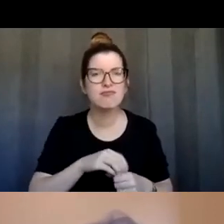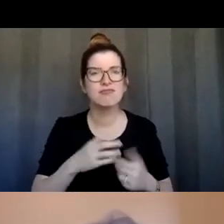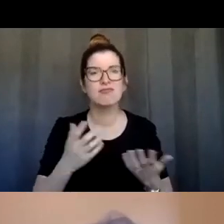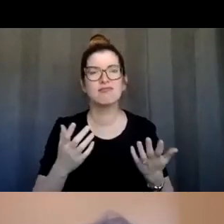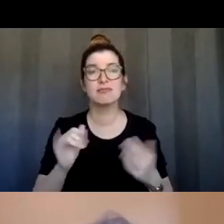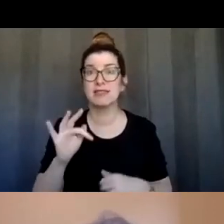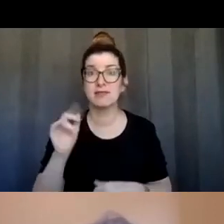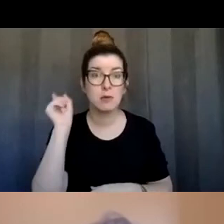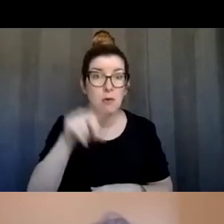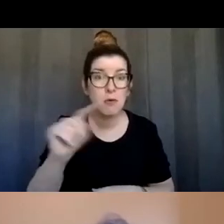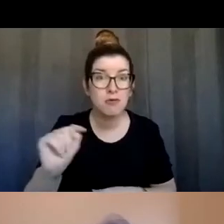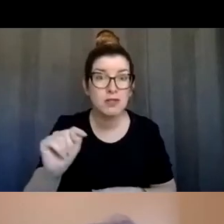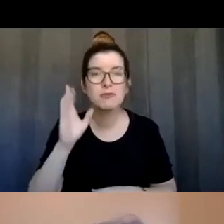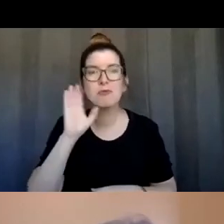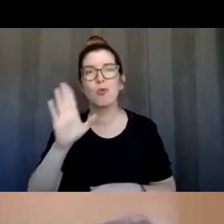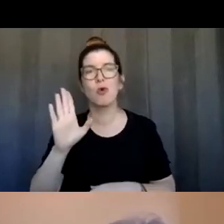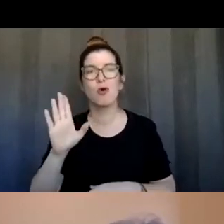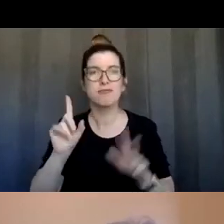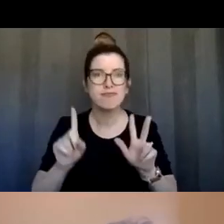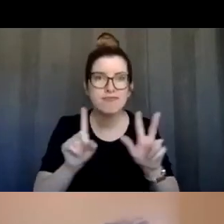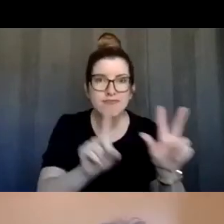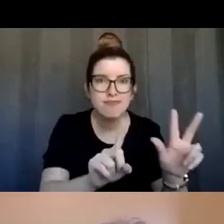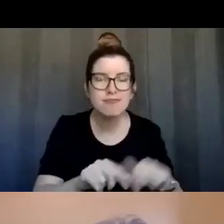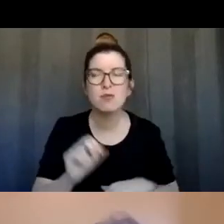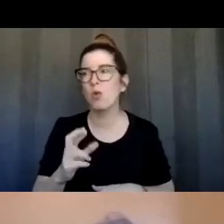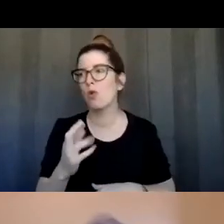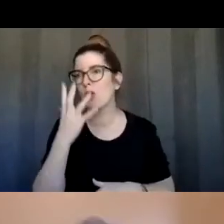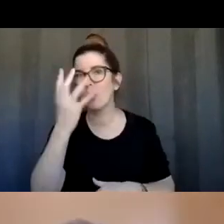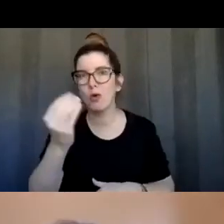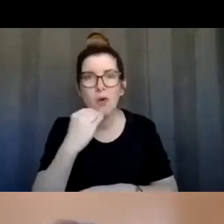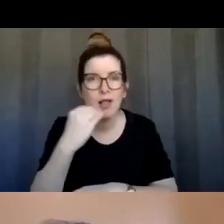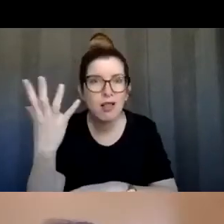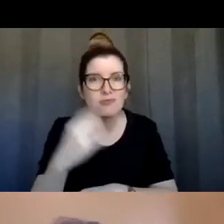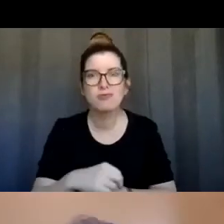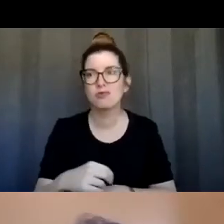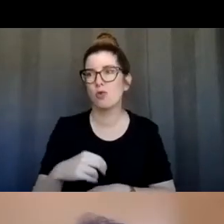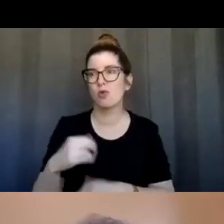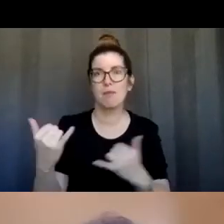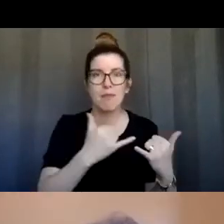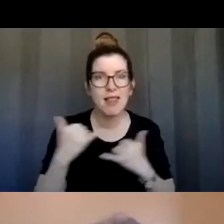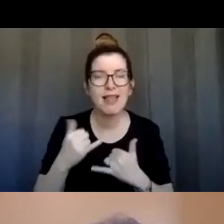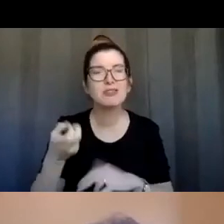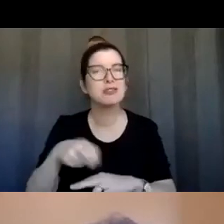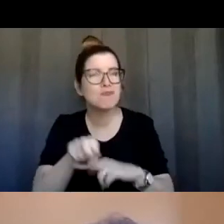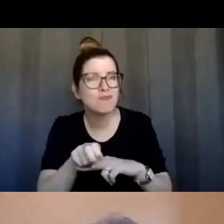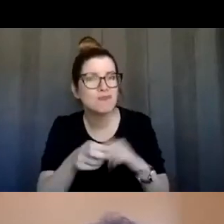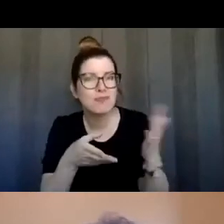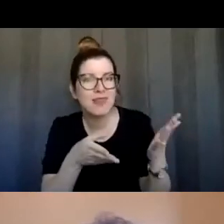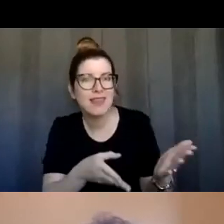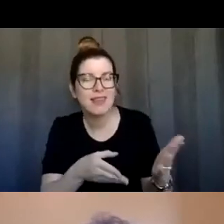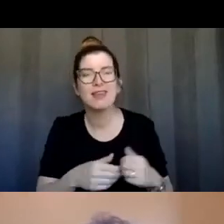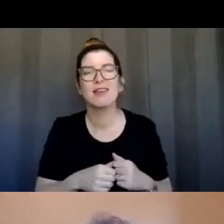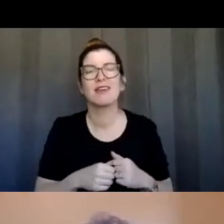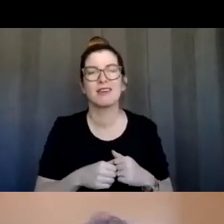restroom, she was right there with us. You know, when we ate our lunch and sat under the stairway and played, her chair was there. She sat right there. And